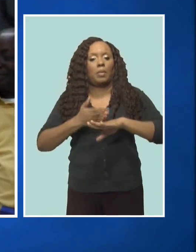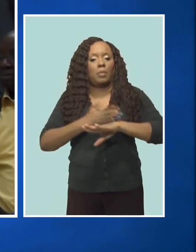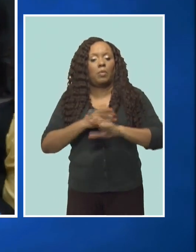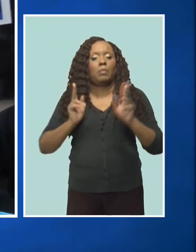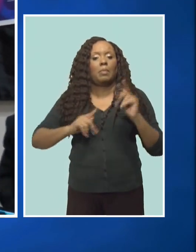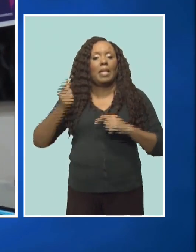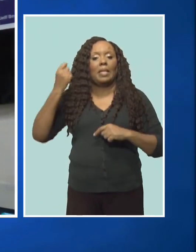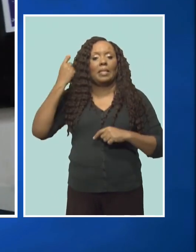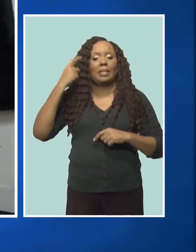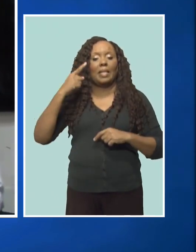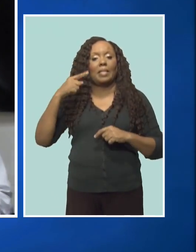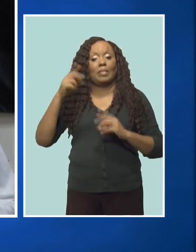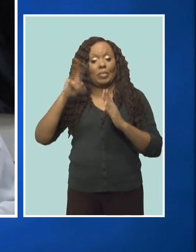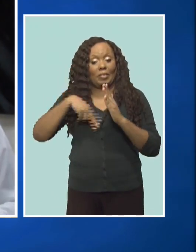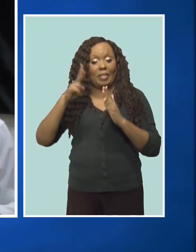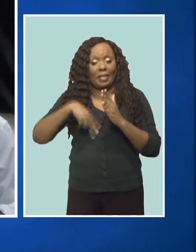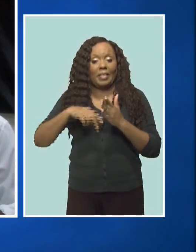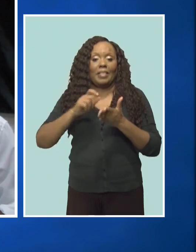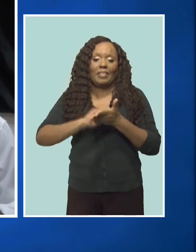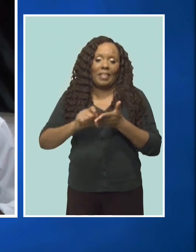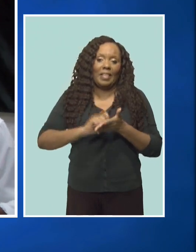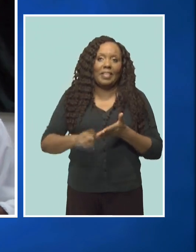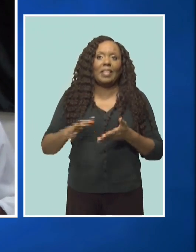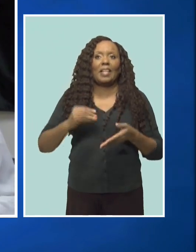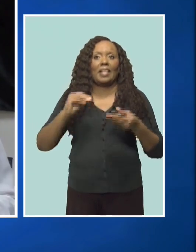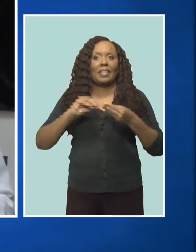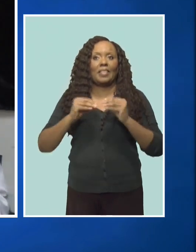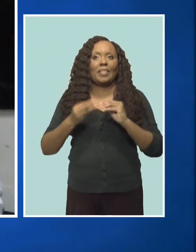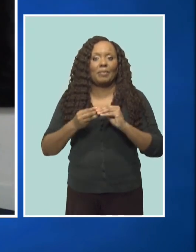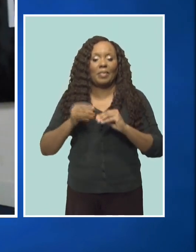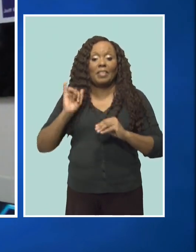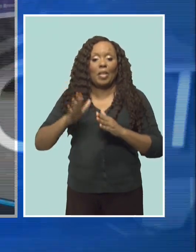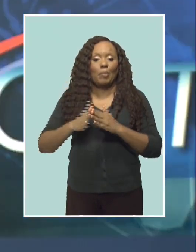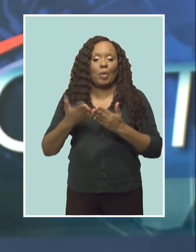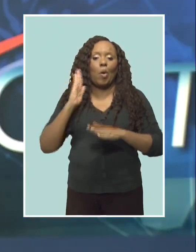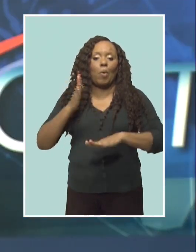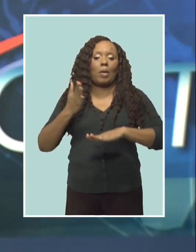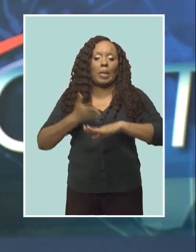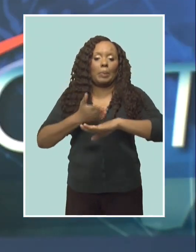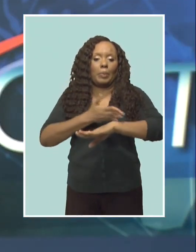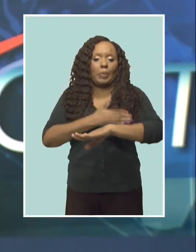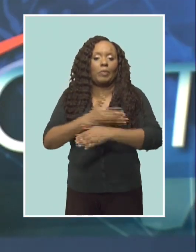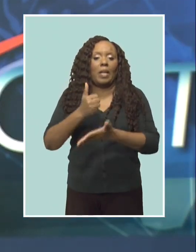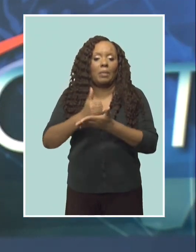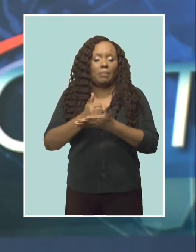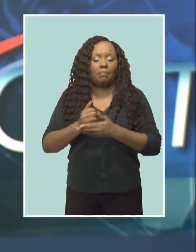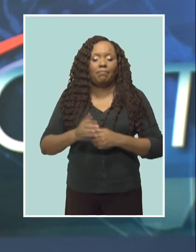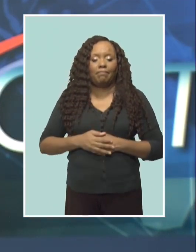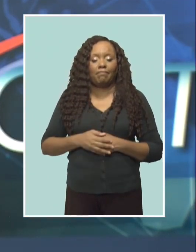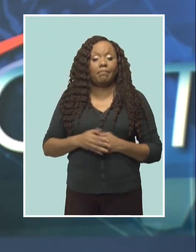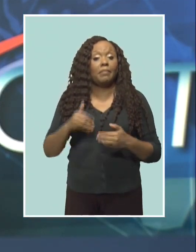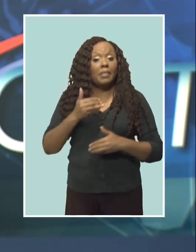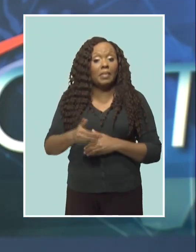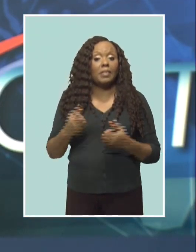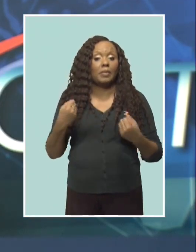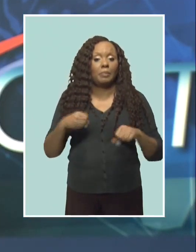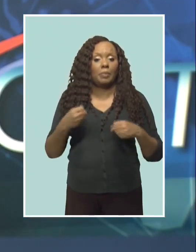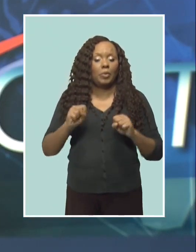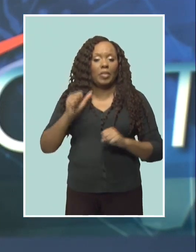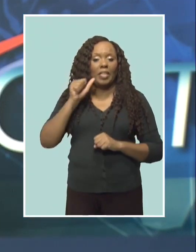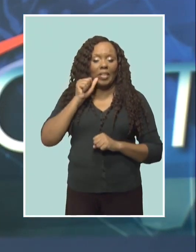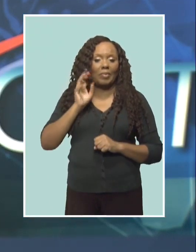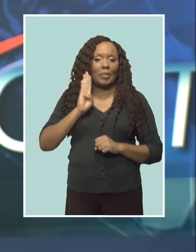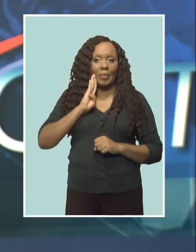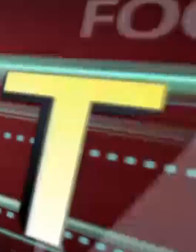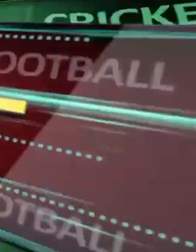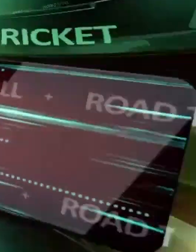rate. Rachel Agard, CBC News. Coming up, the weekend sports with Anne-Marie